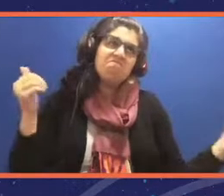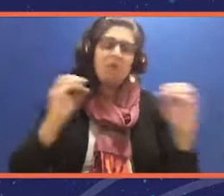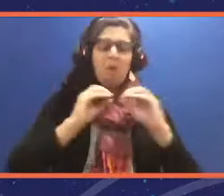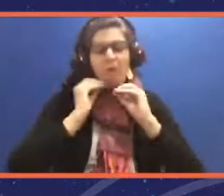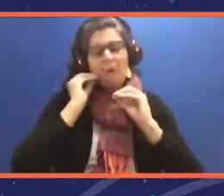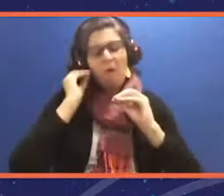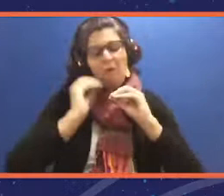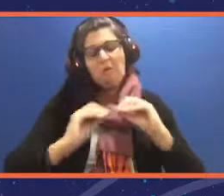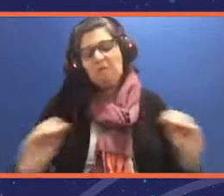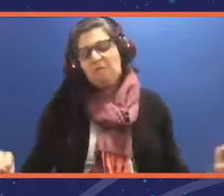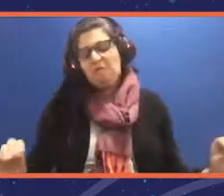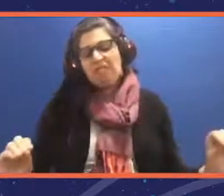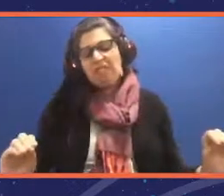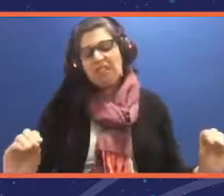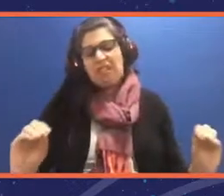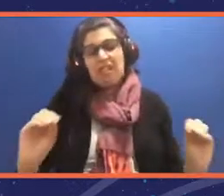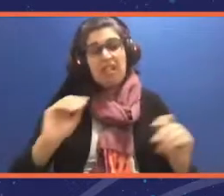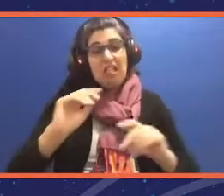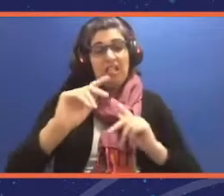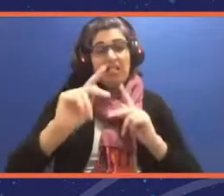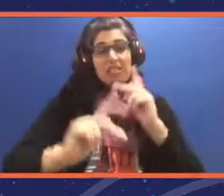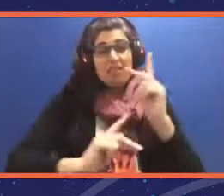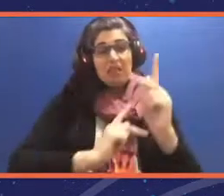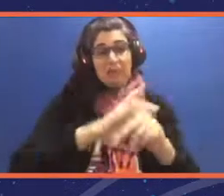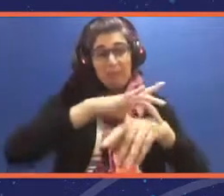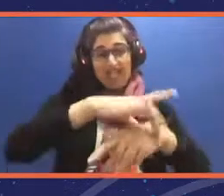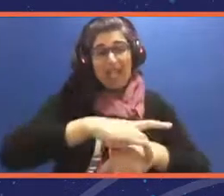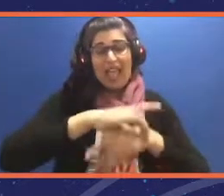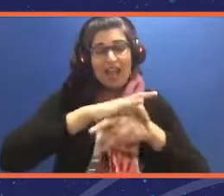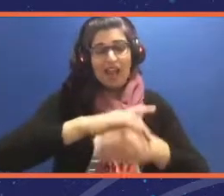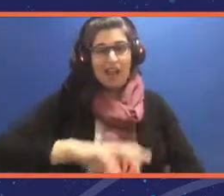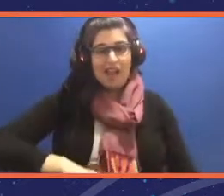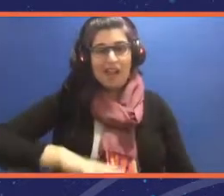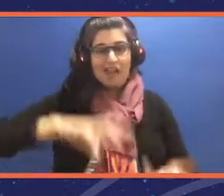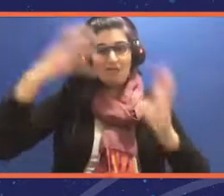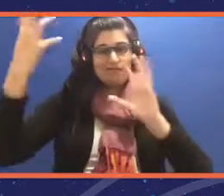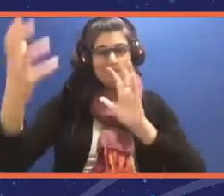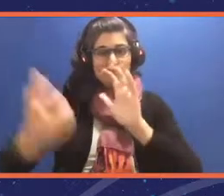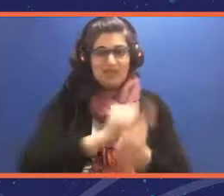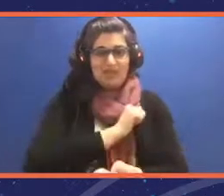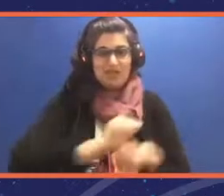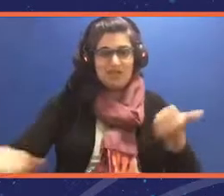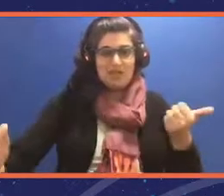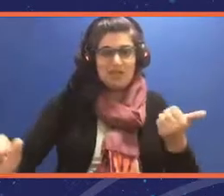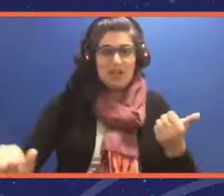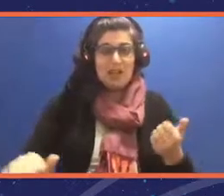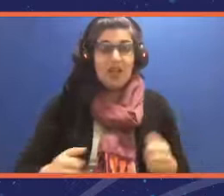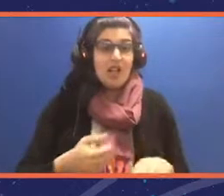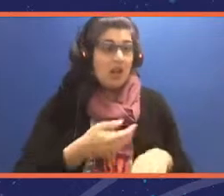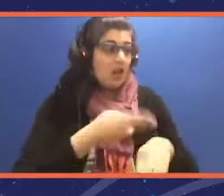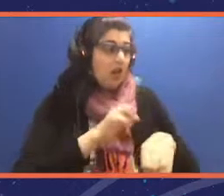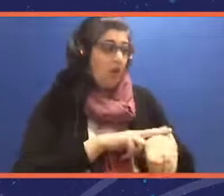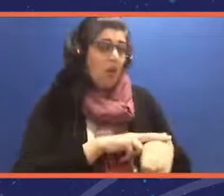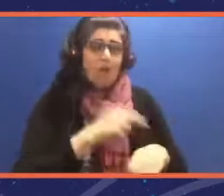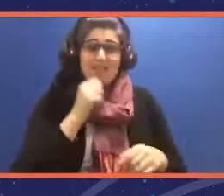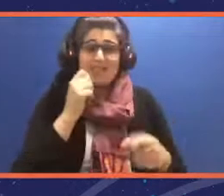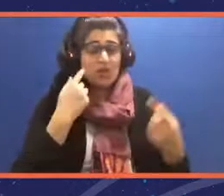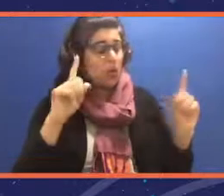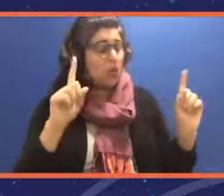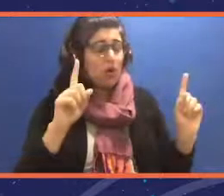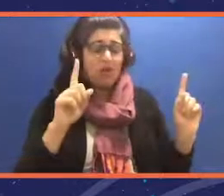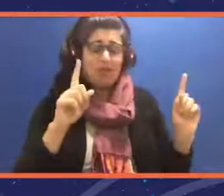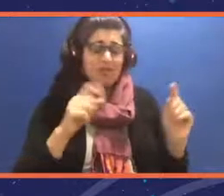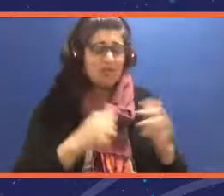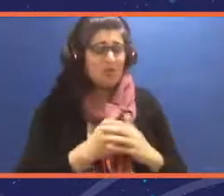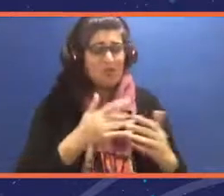the planet to be destroyed. The majority of people knew in their hearts that normal didn't work. We could no longer find